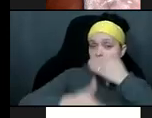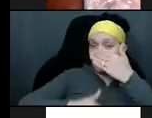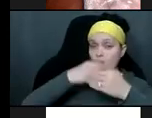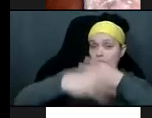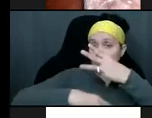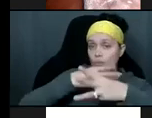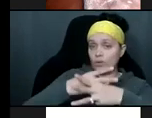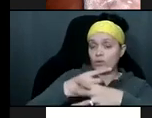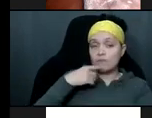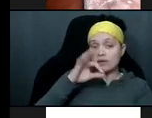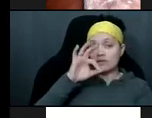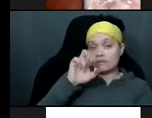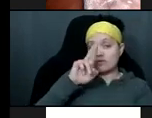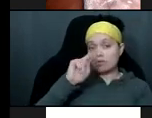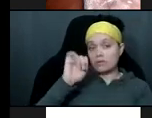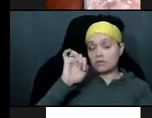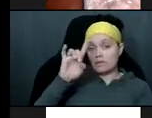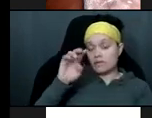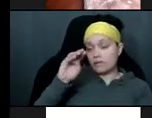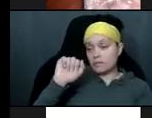say Ferdinand Magellan.